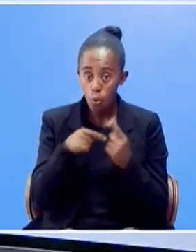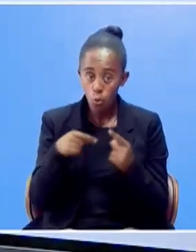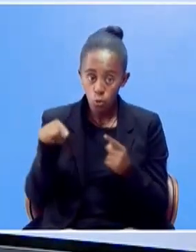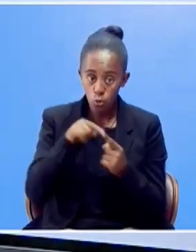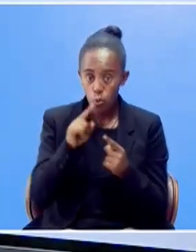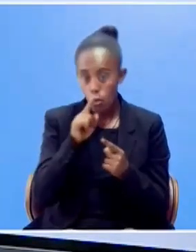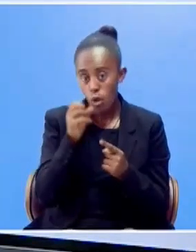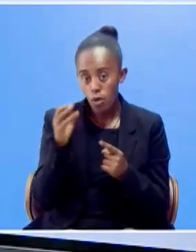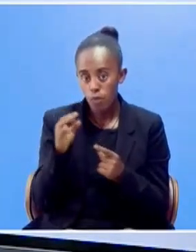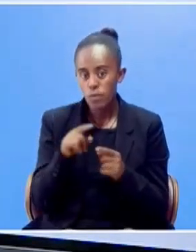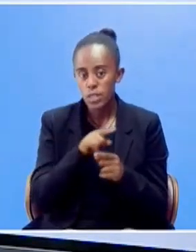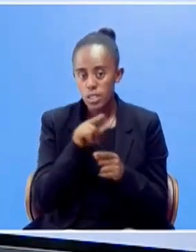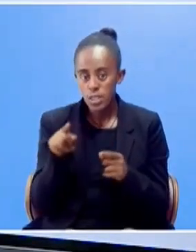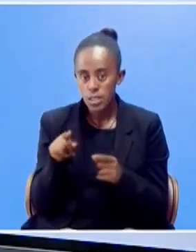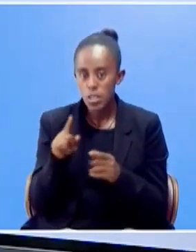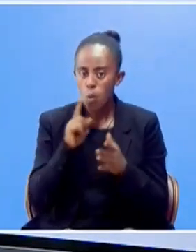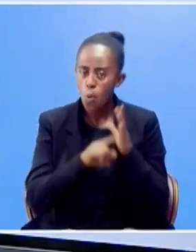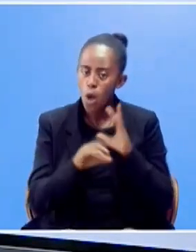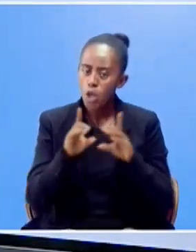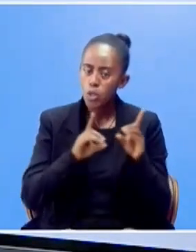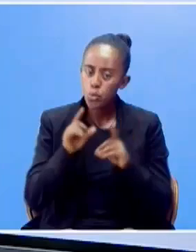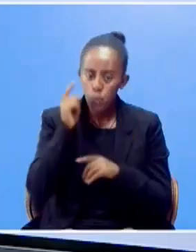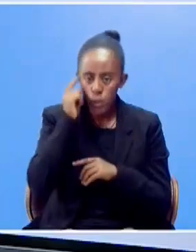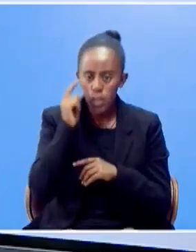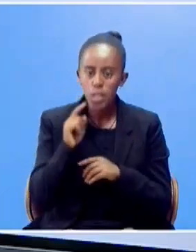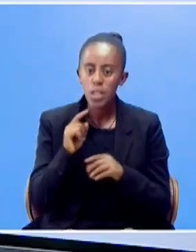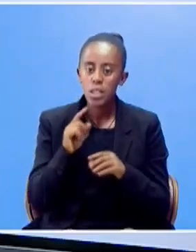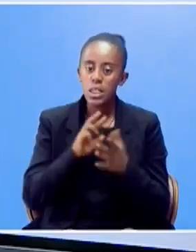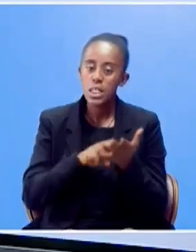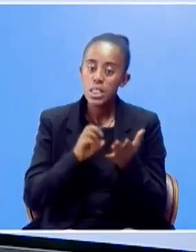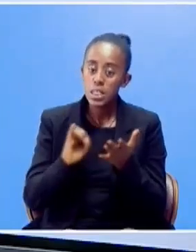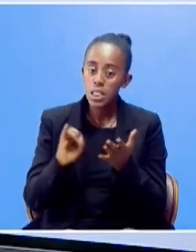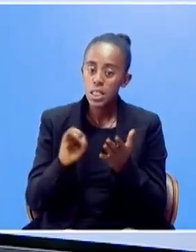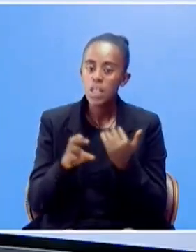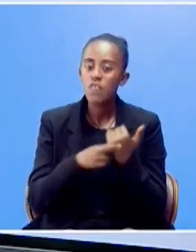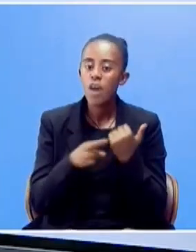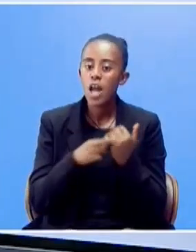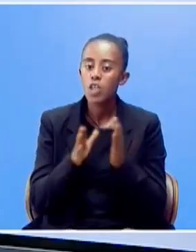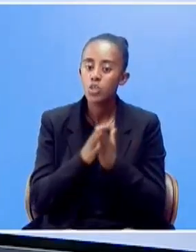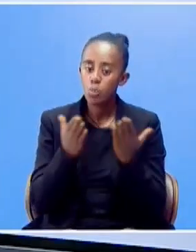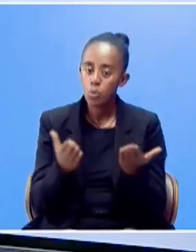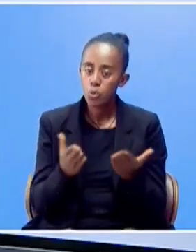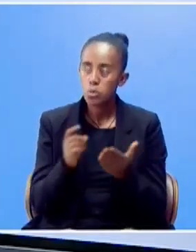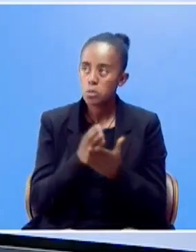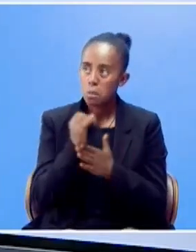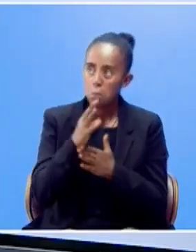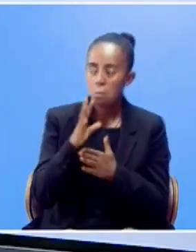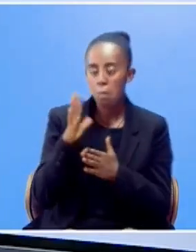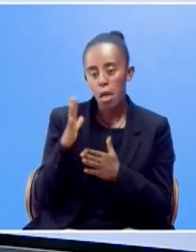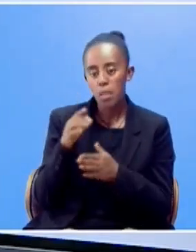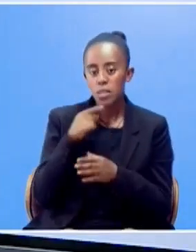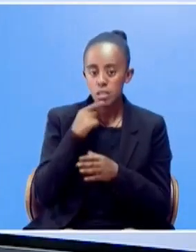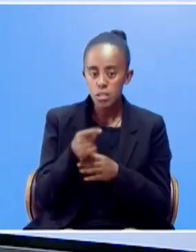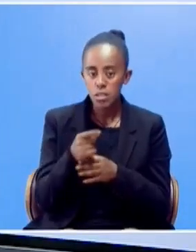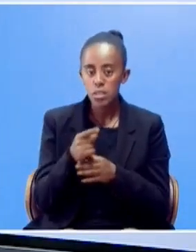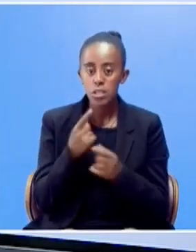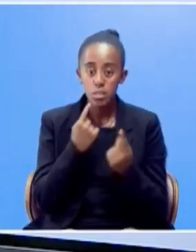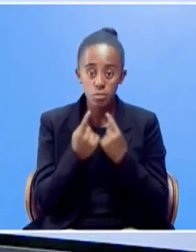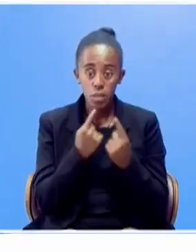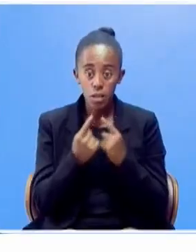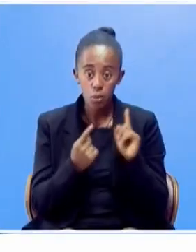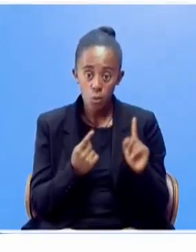of them. Look, what do you think about reading reference books? Then somebody might say, look, speaker